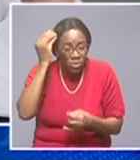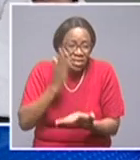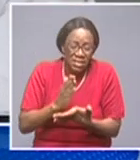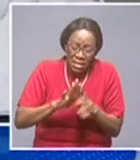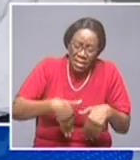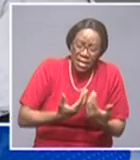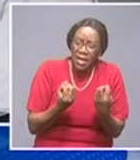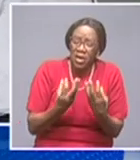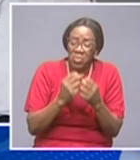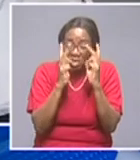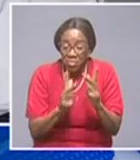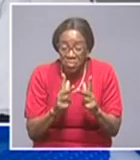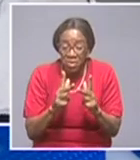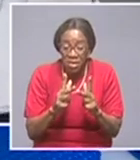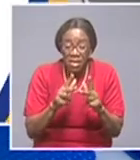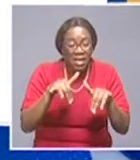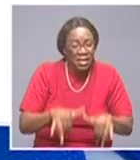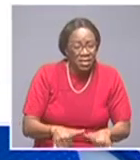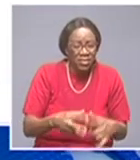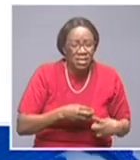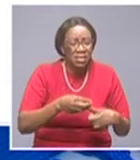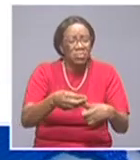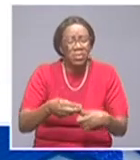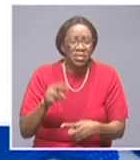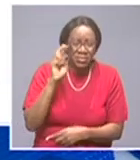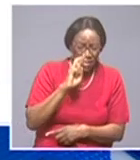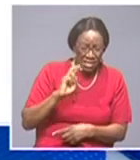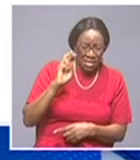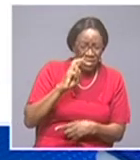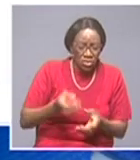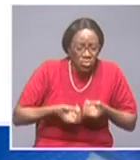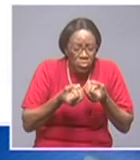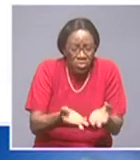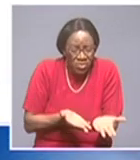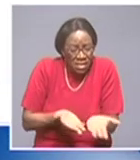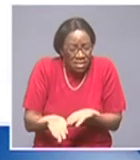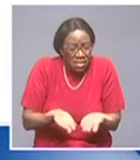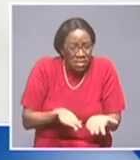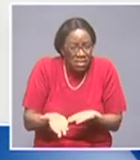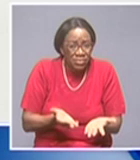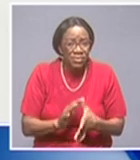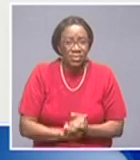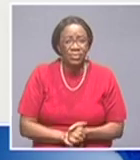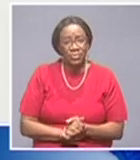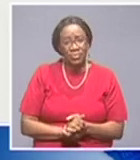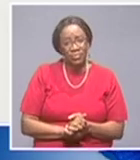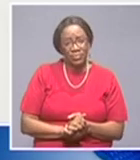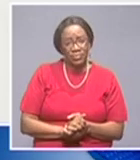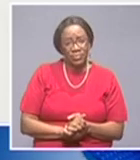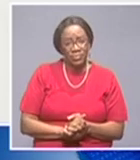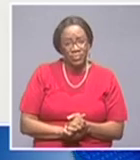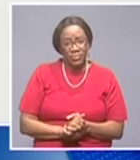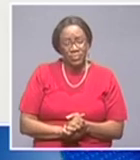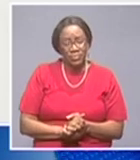here. That's why one of the thematic reports that we are going to bring out will be a proximity report to say how many people have